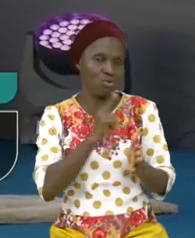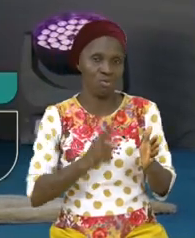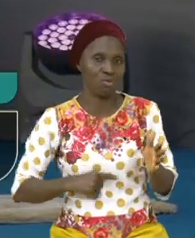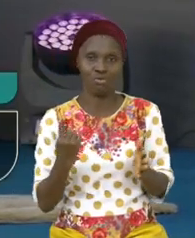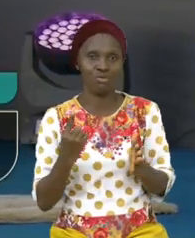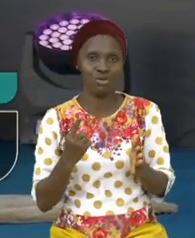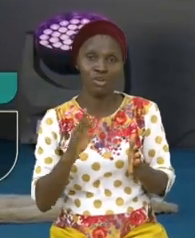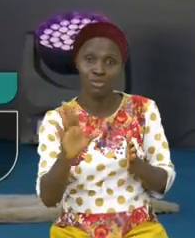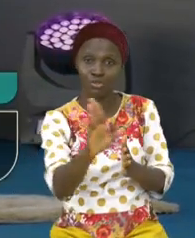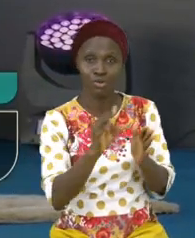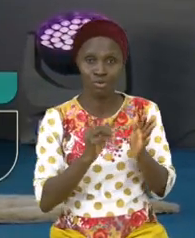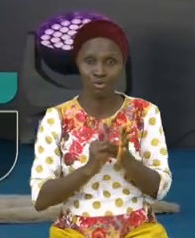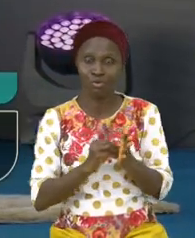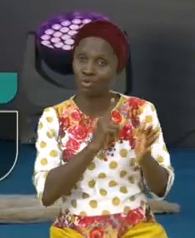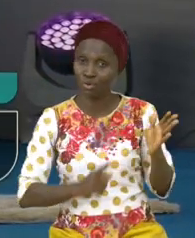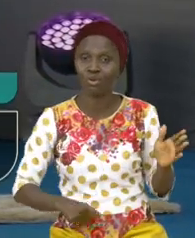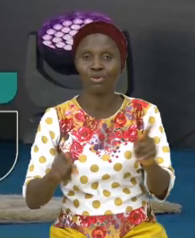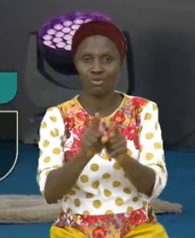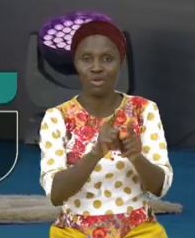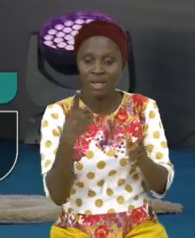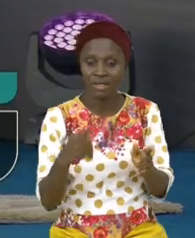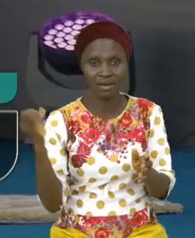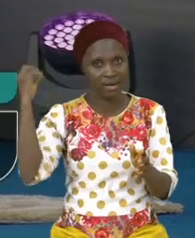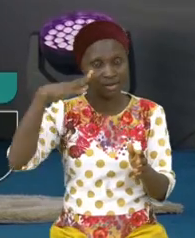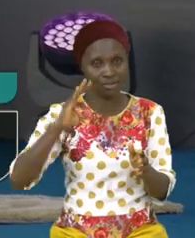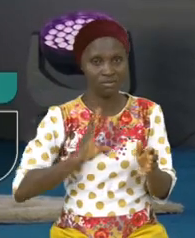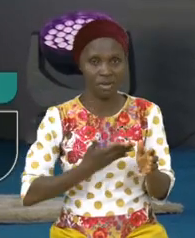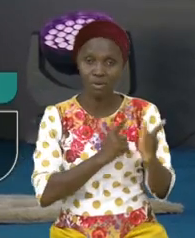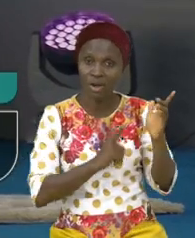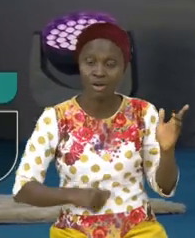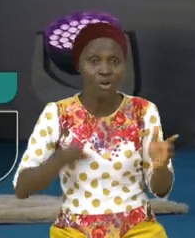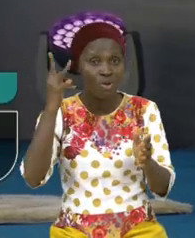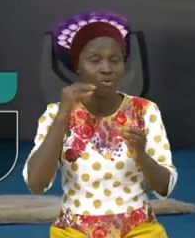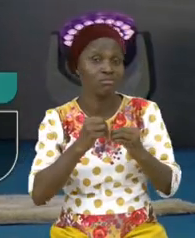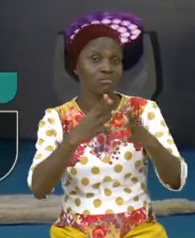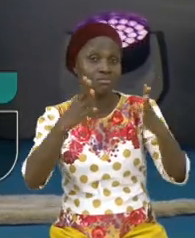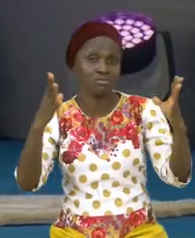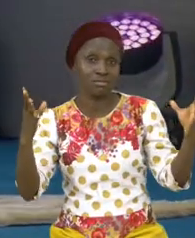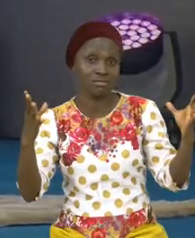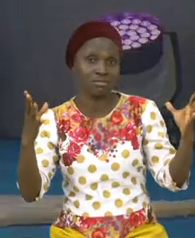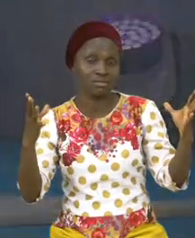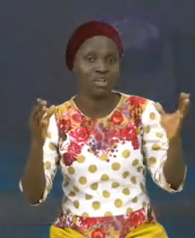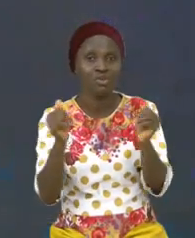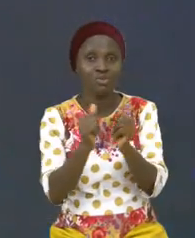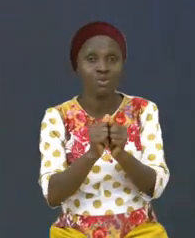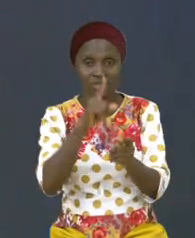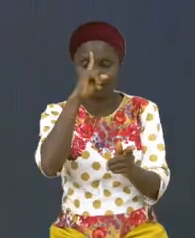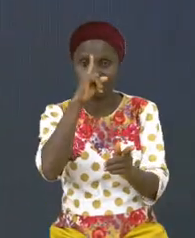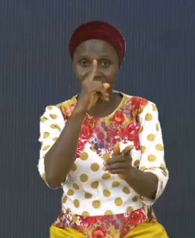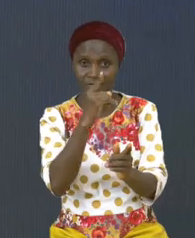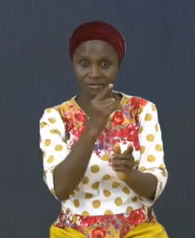it's our Lord. The grace of our Lord was exceeding abundant with faith